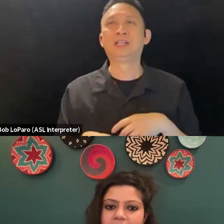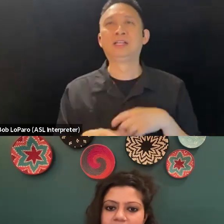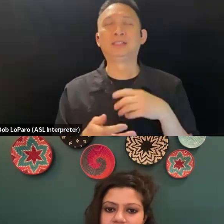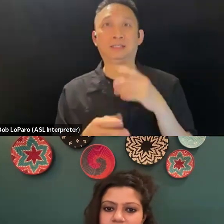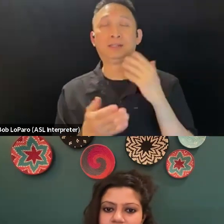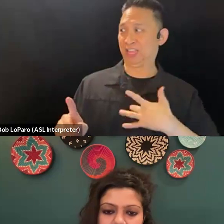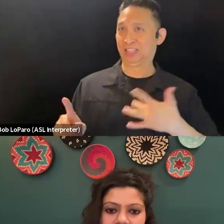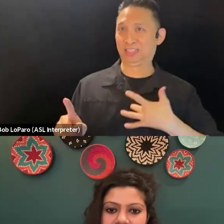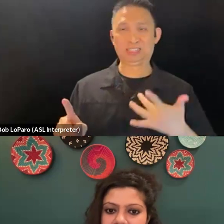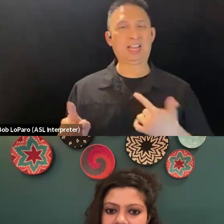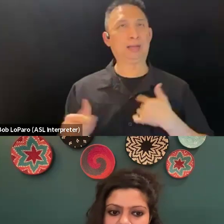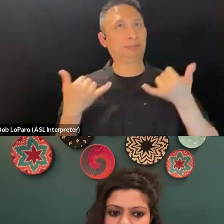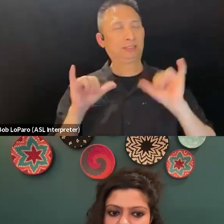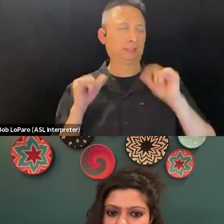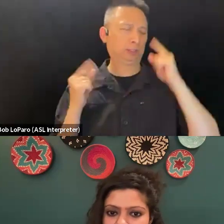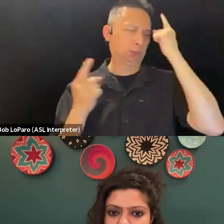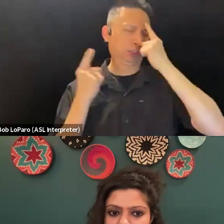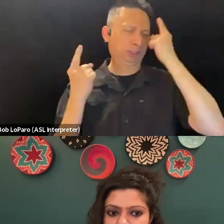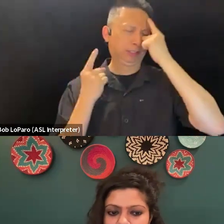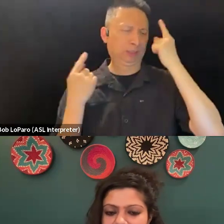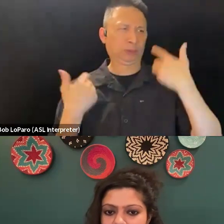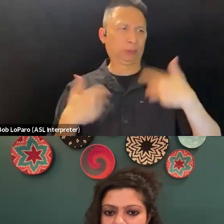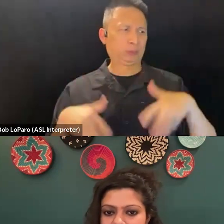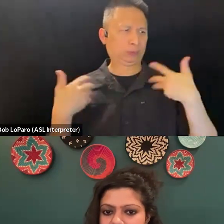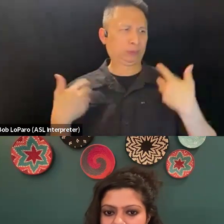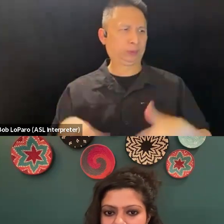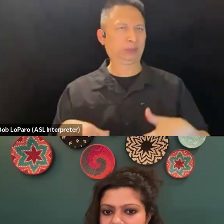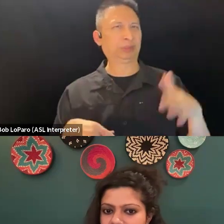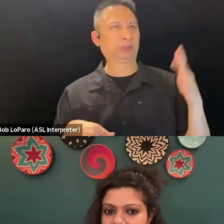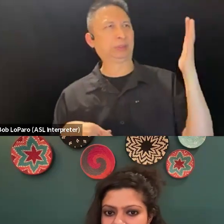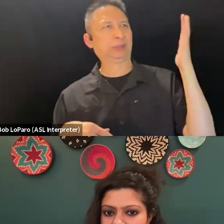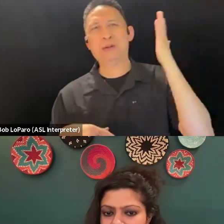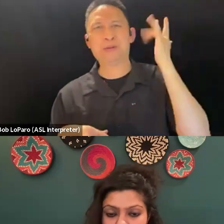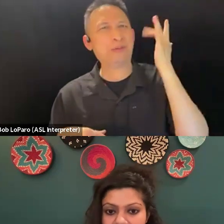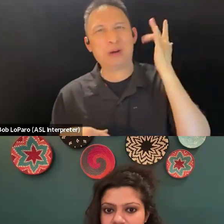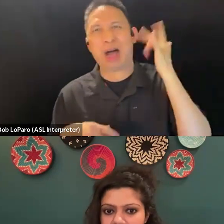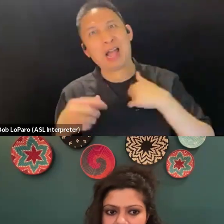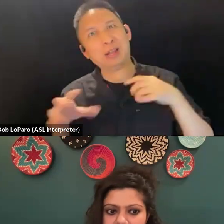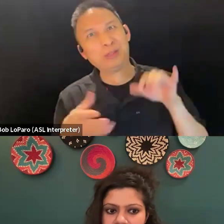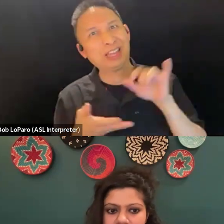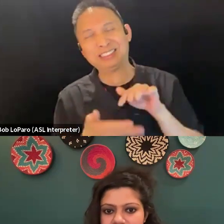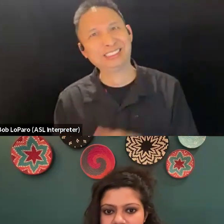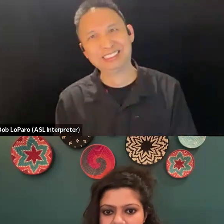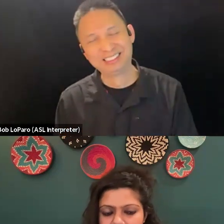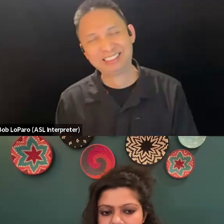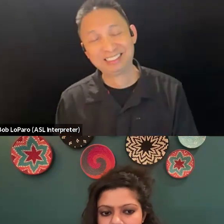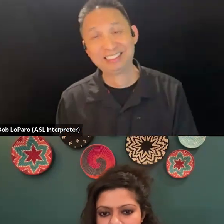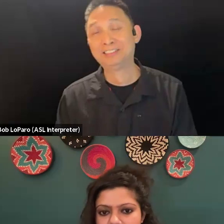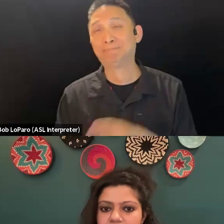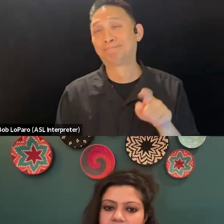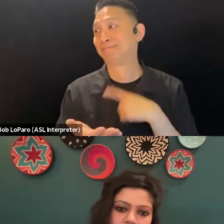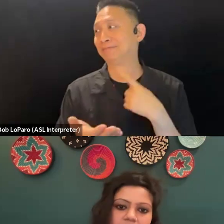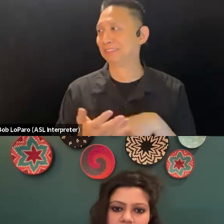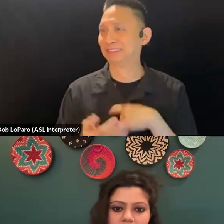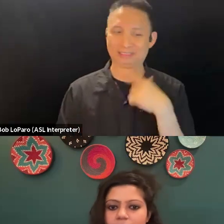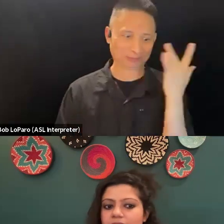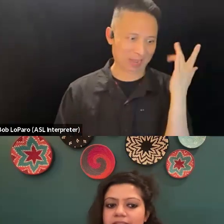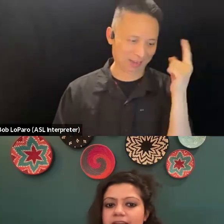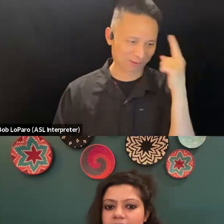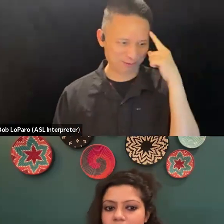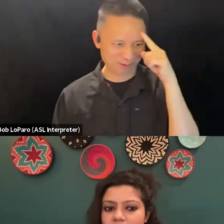subscribing to a set, sort of preset notion of what documentary cinema with a capital D looks like. So, I